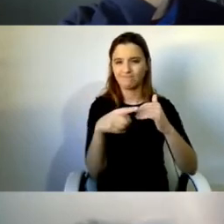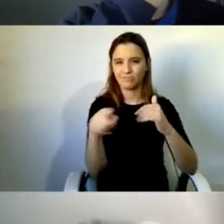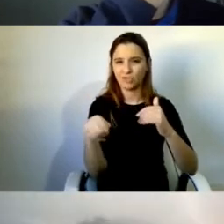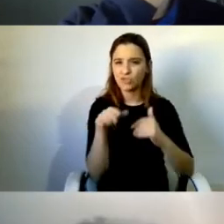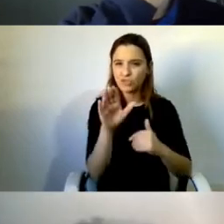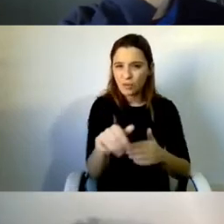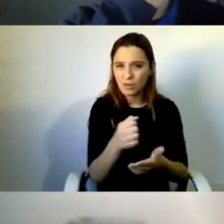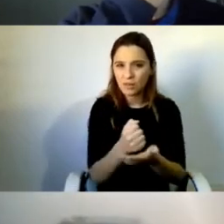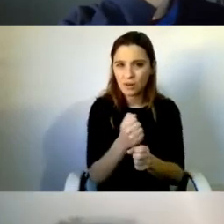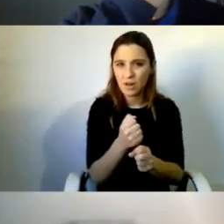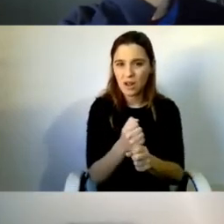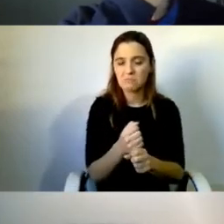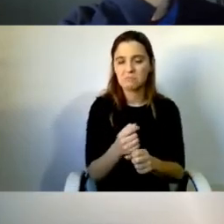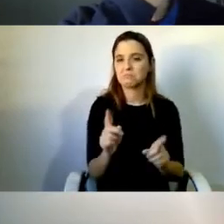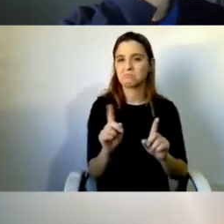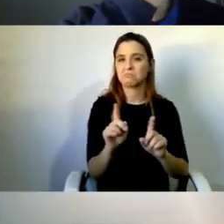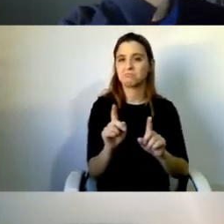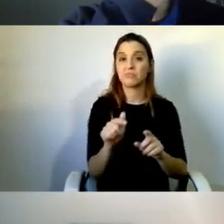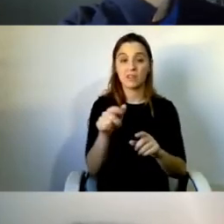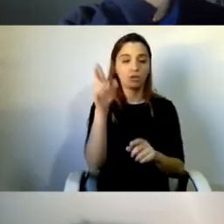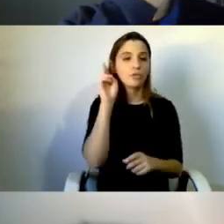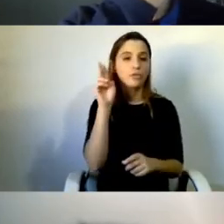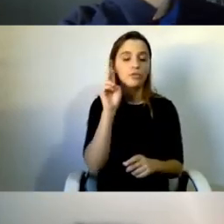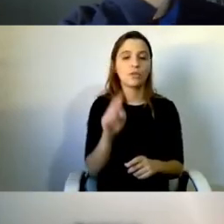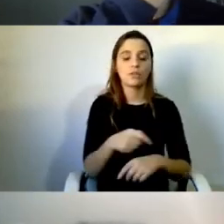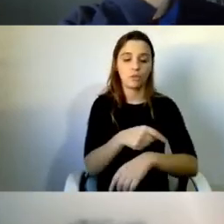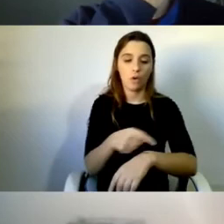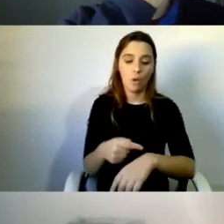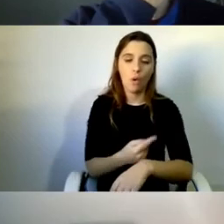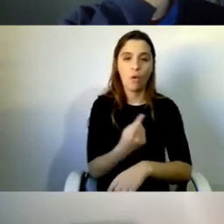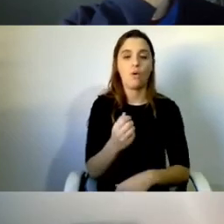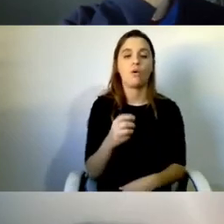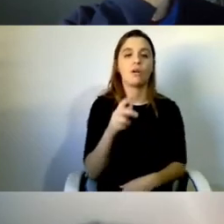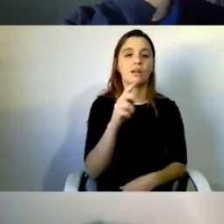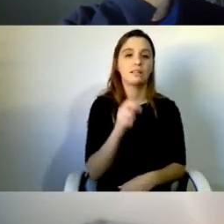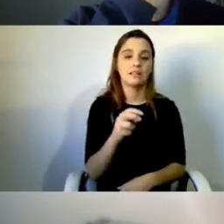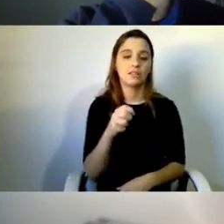can see on the slide, results from the monthly